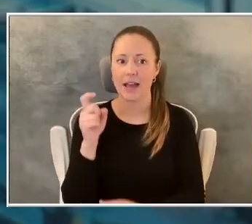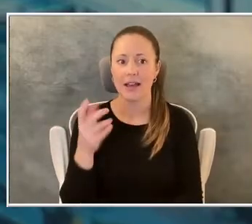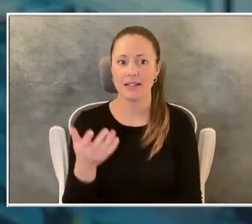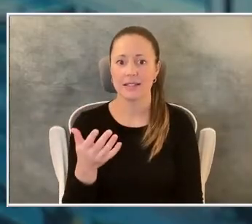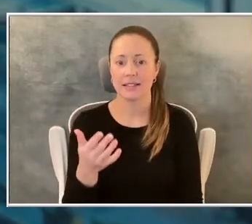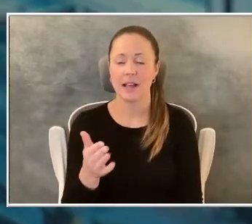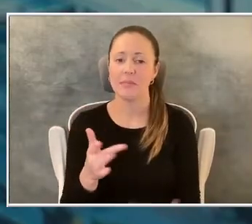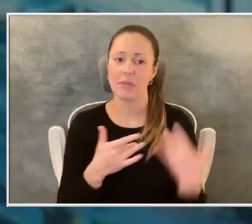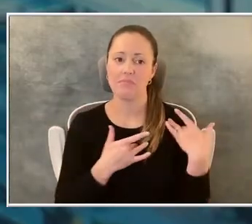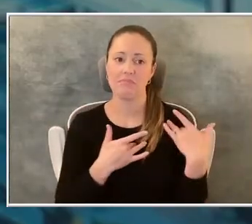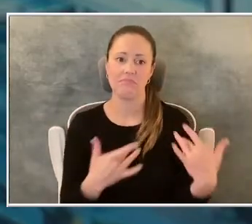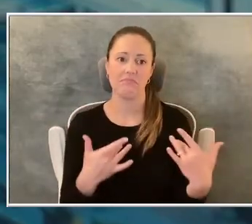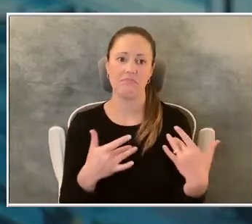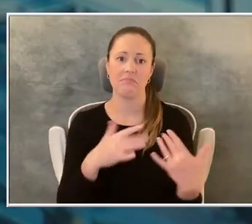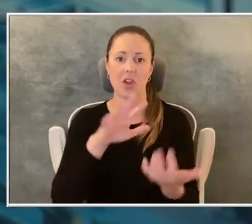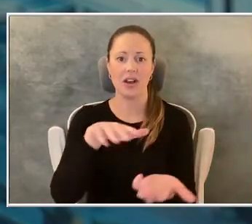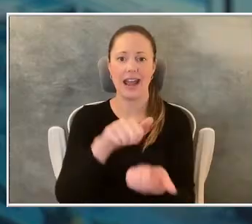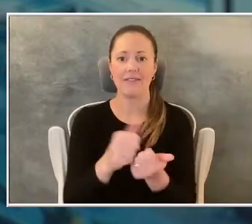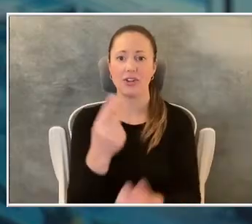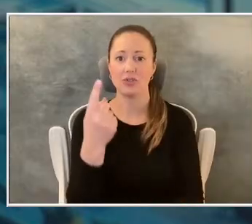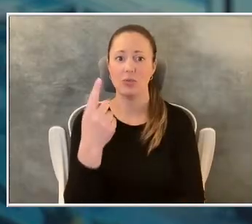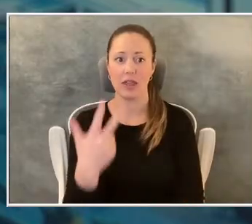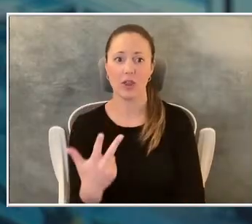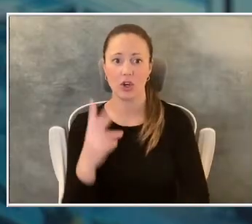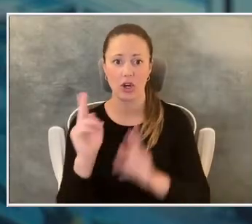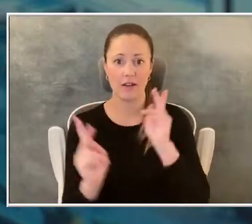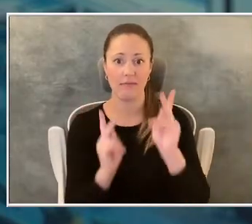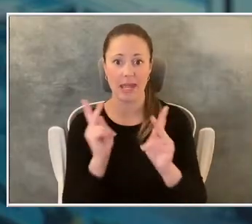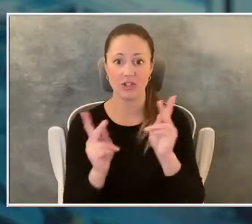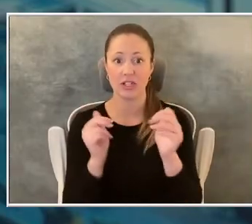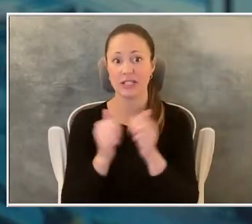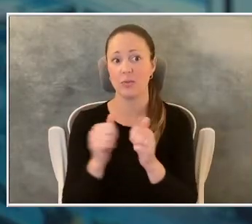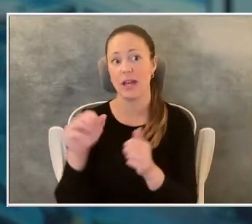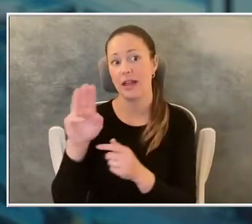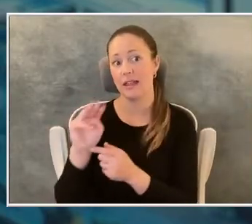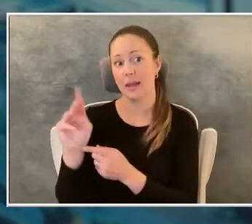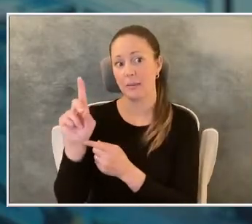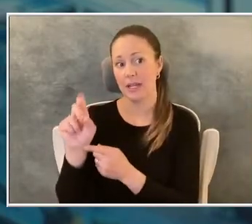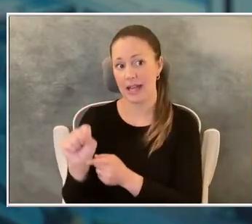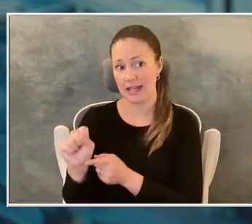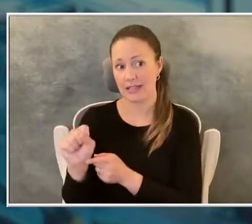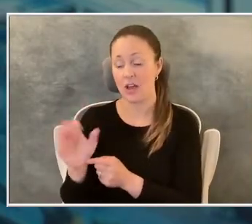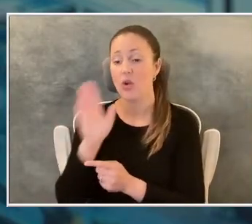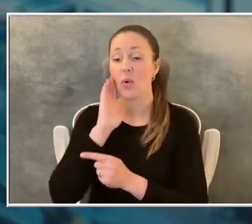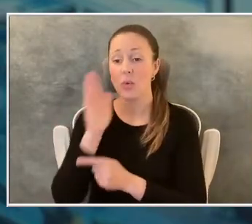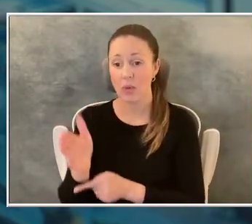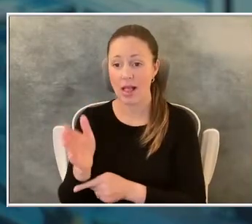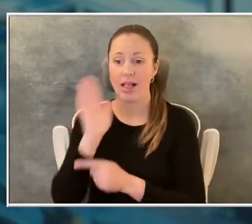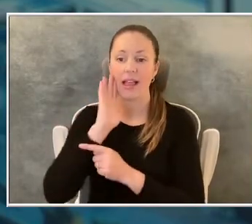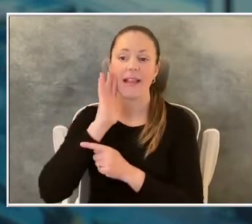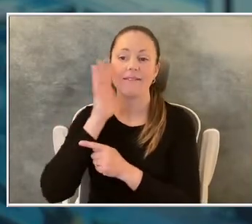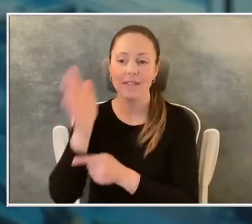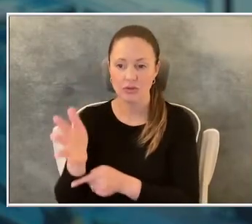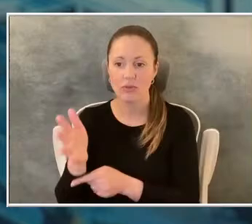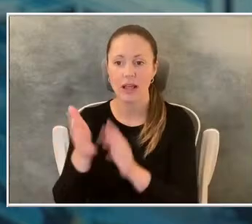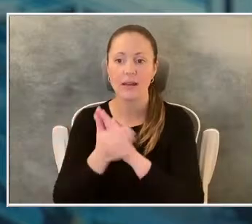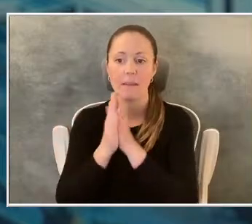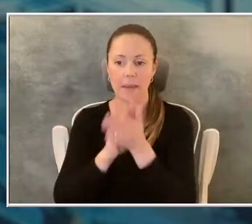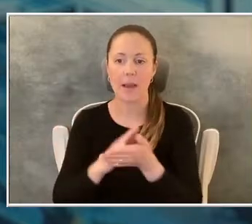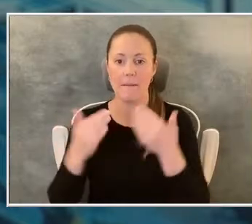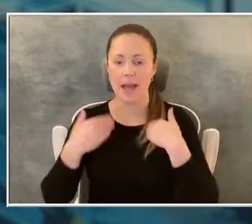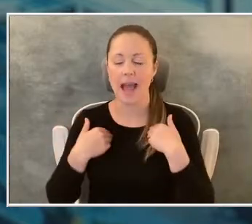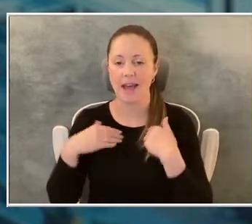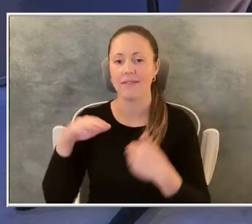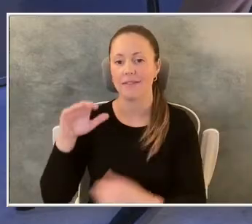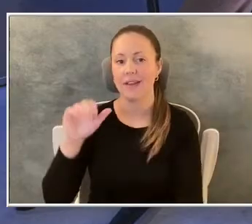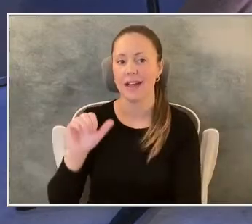average, 1/3 of patients with the myelodysplastic syndrome will evolve into an acute leukemia. And